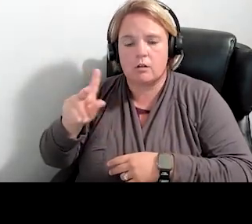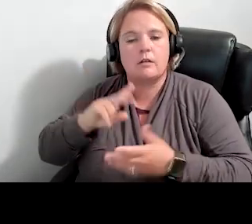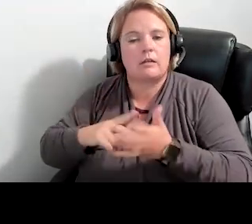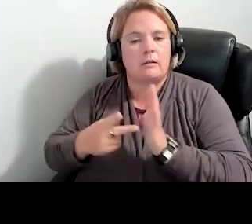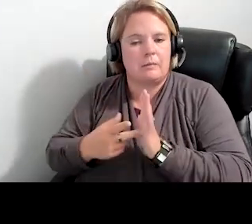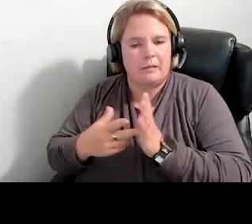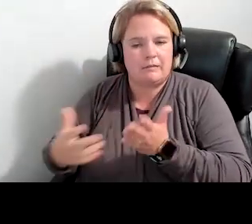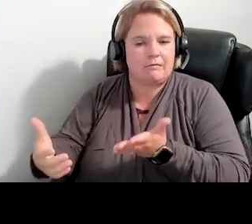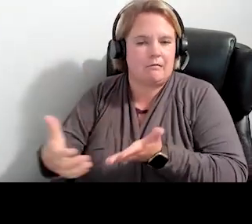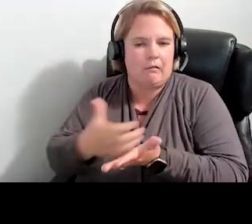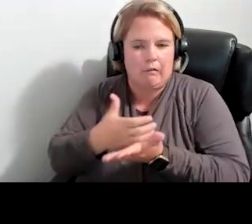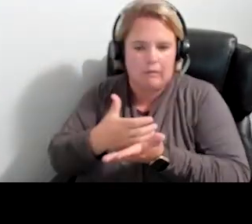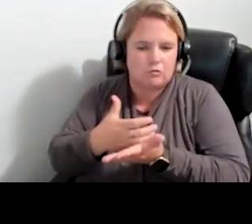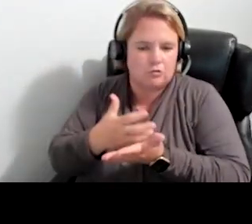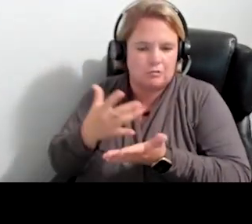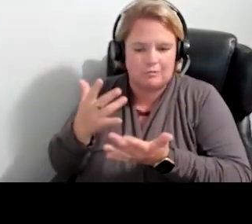collection of